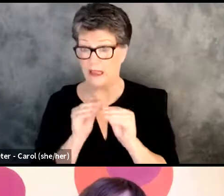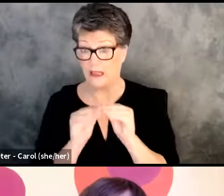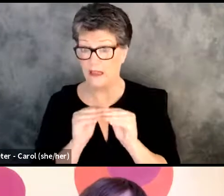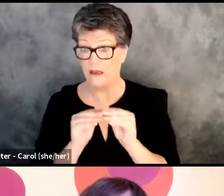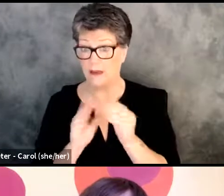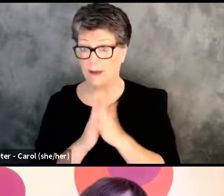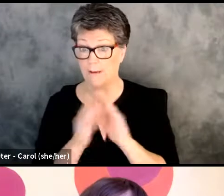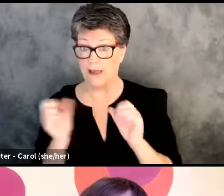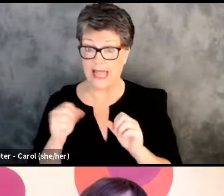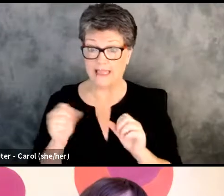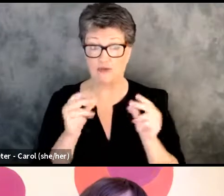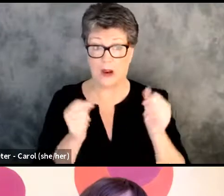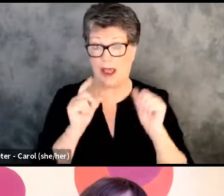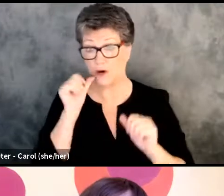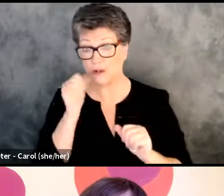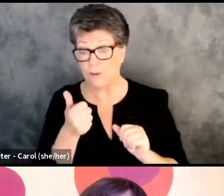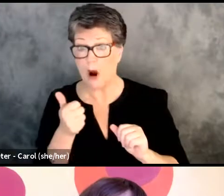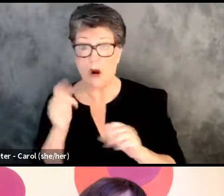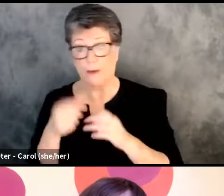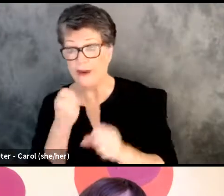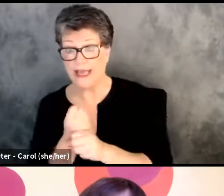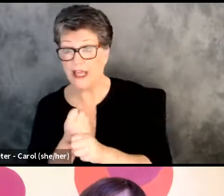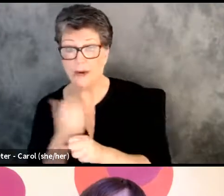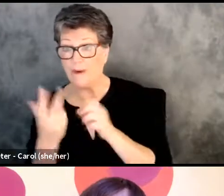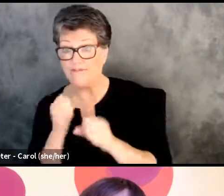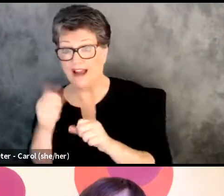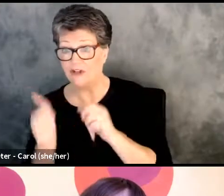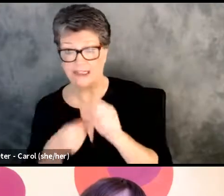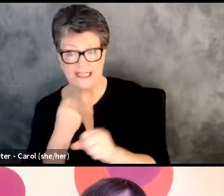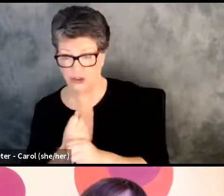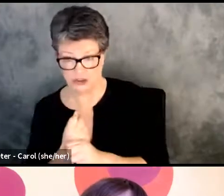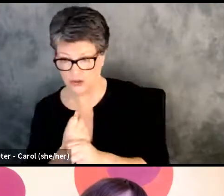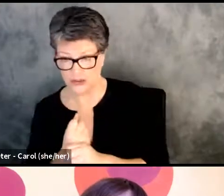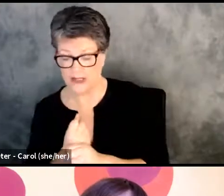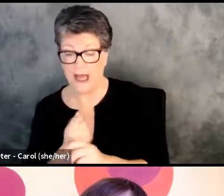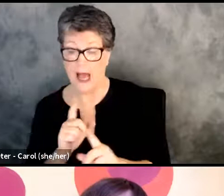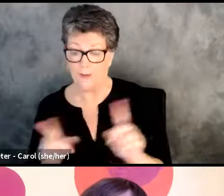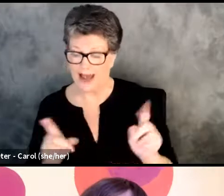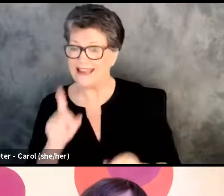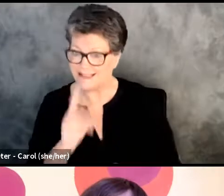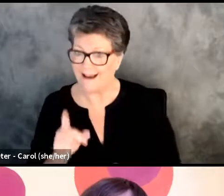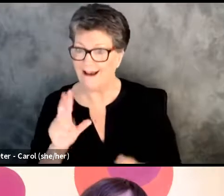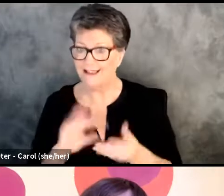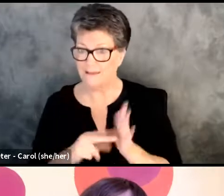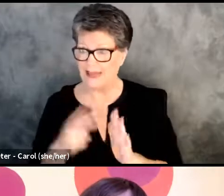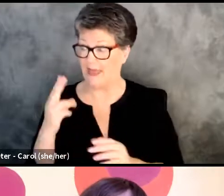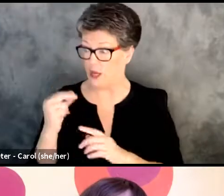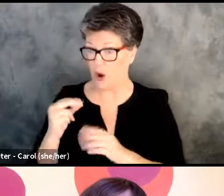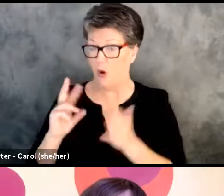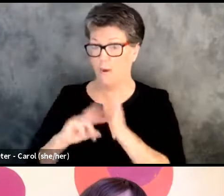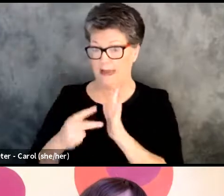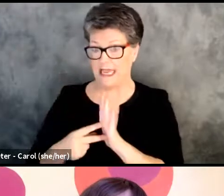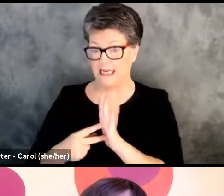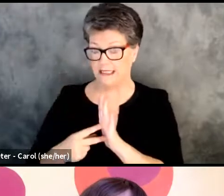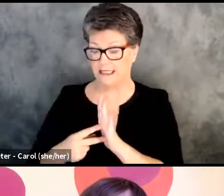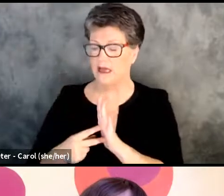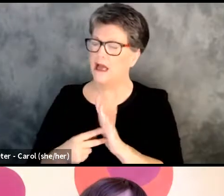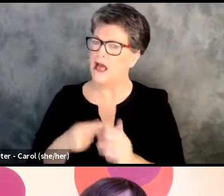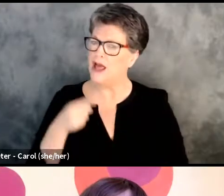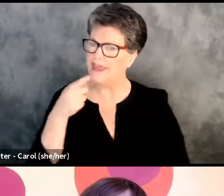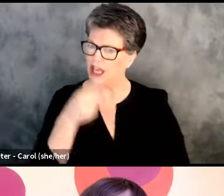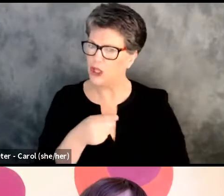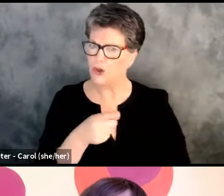right away or tomorrow or in a year or 5 or 10 years. But it does mean, in my view, that